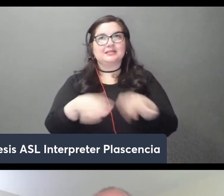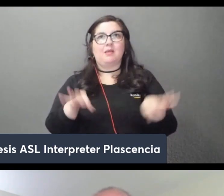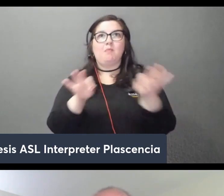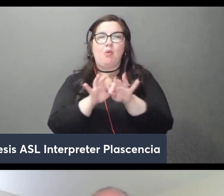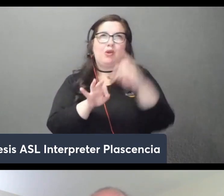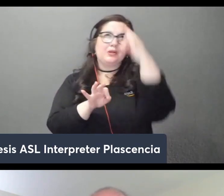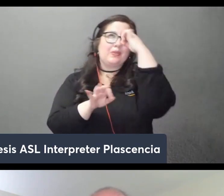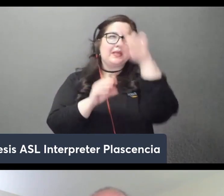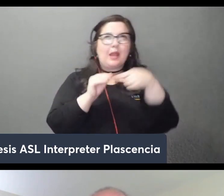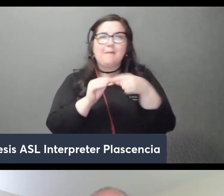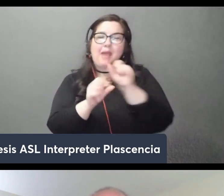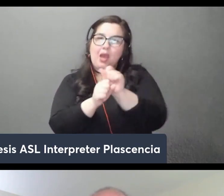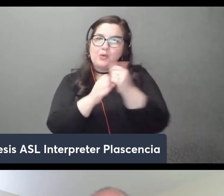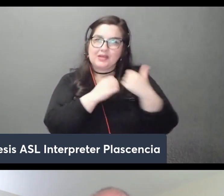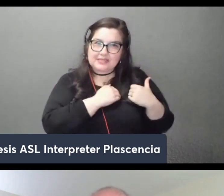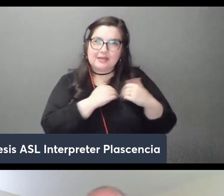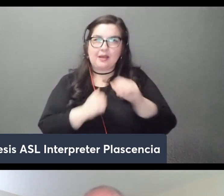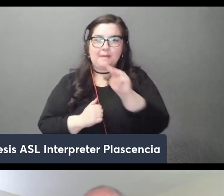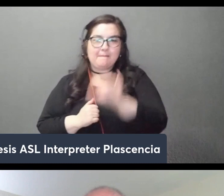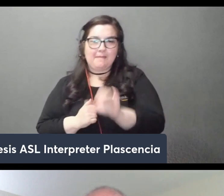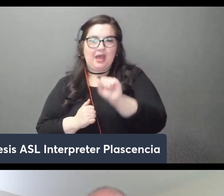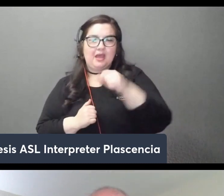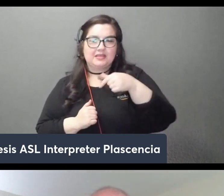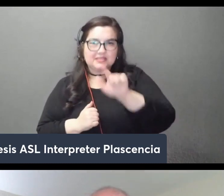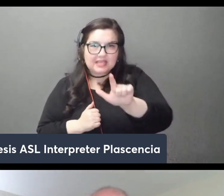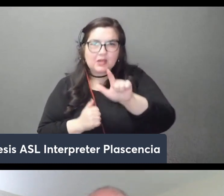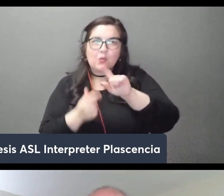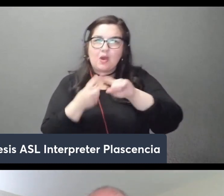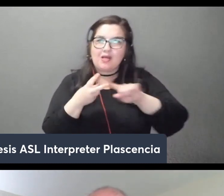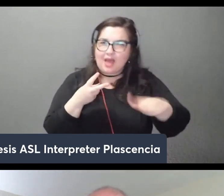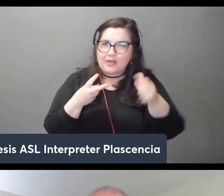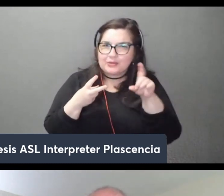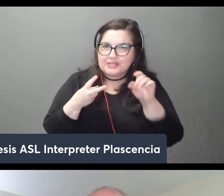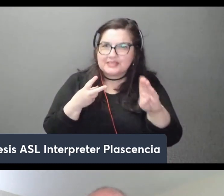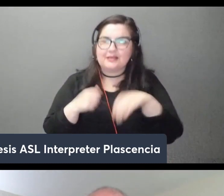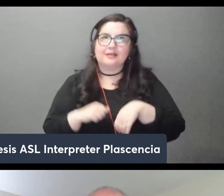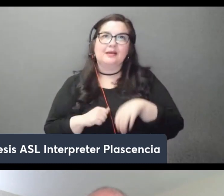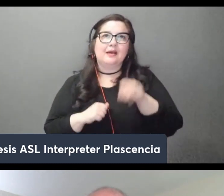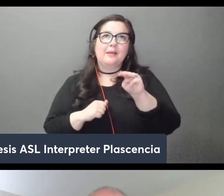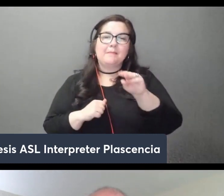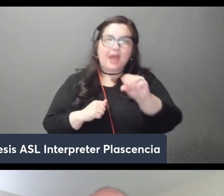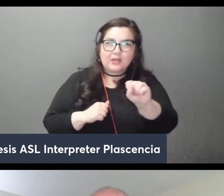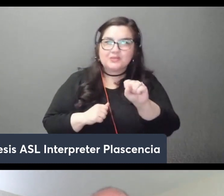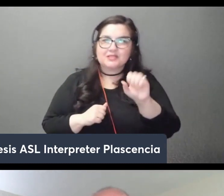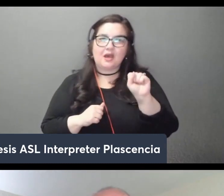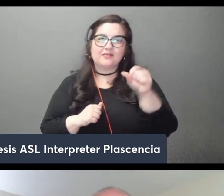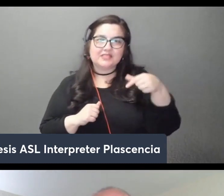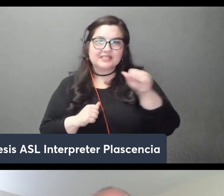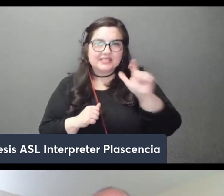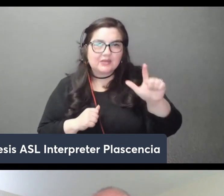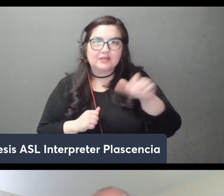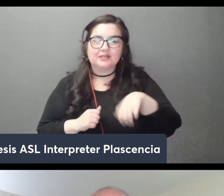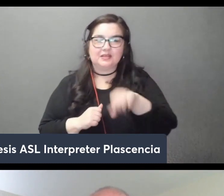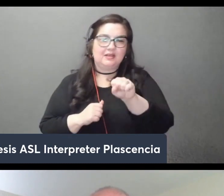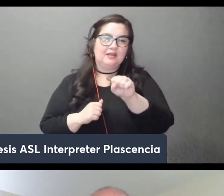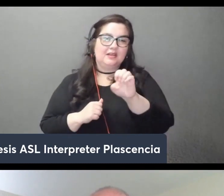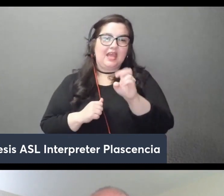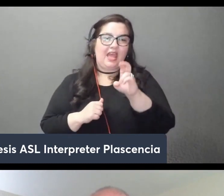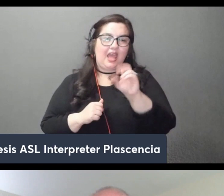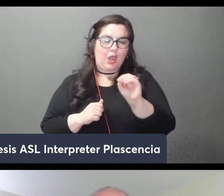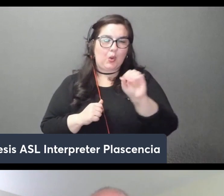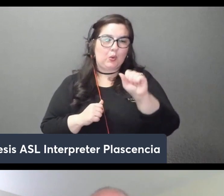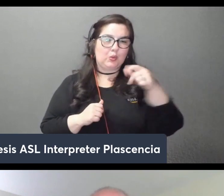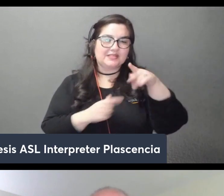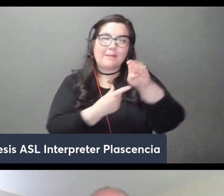about workloads like MySQL, Oracle Database, Microsoft SQL, or NoSQL databases like Spike, Redis, Couchbase,